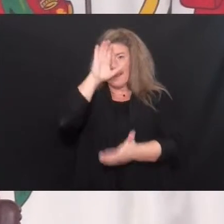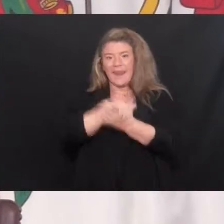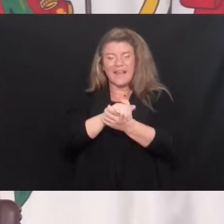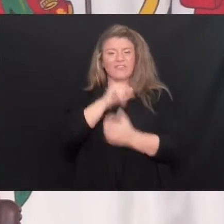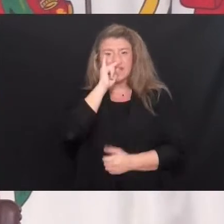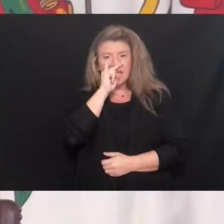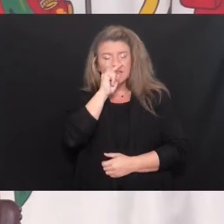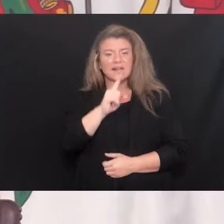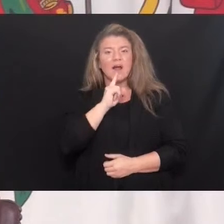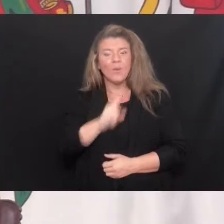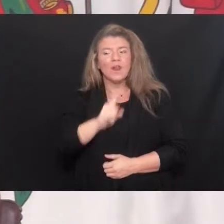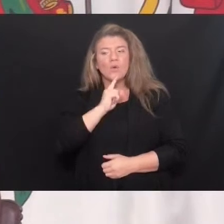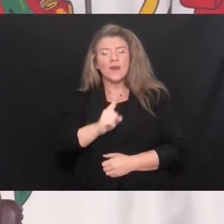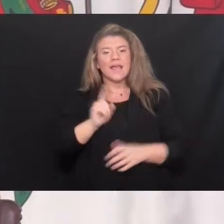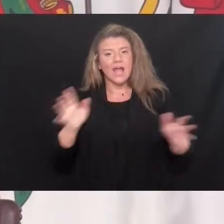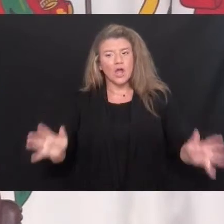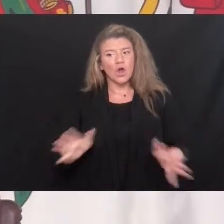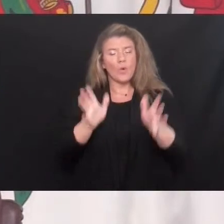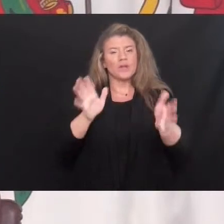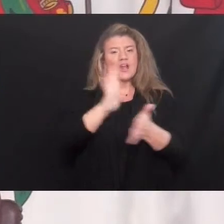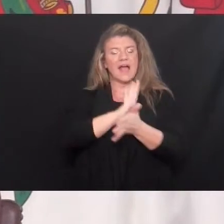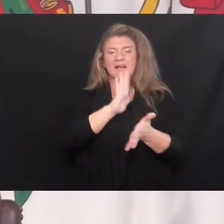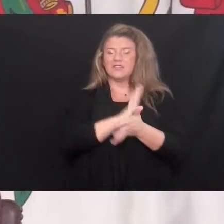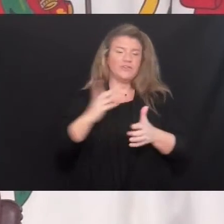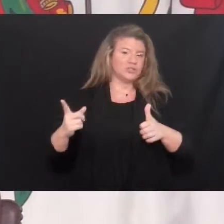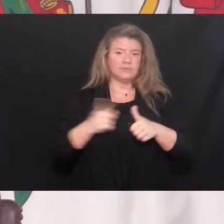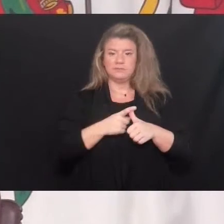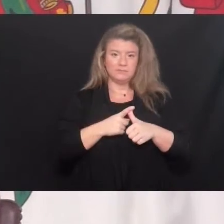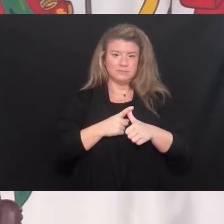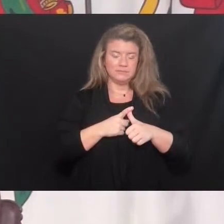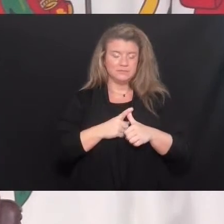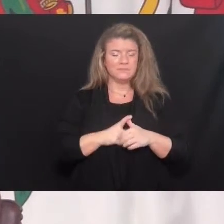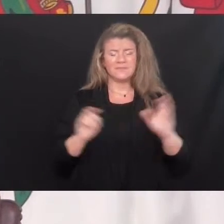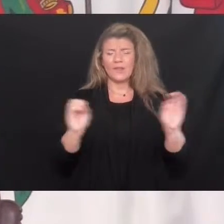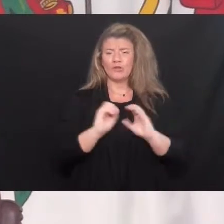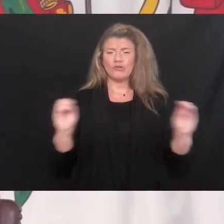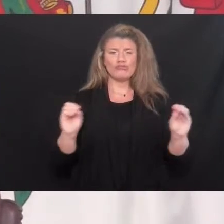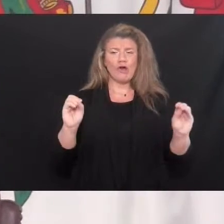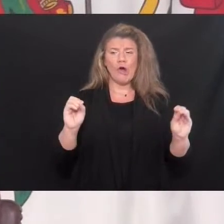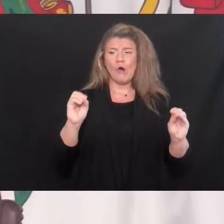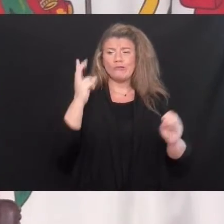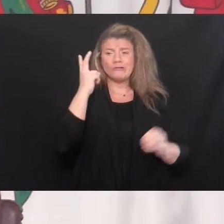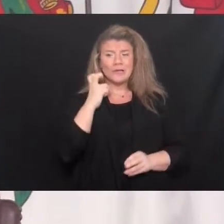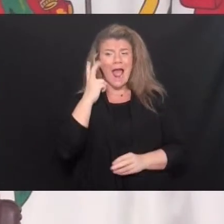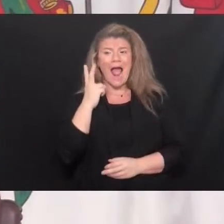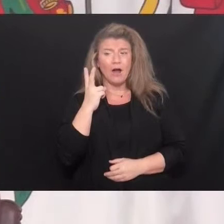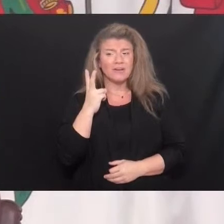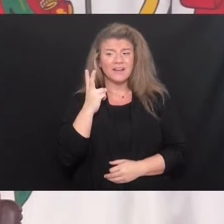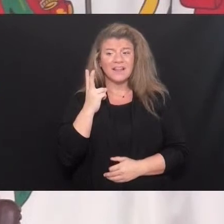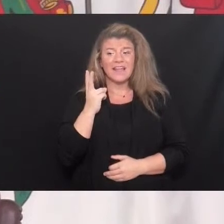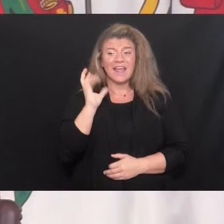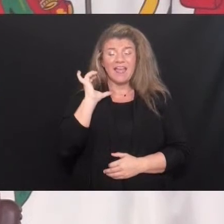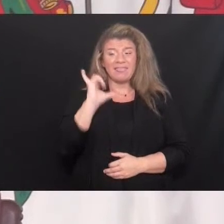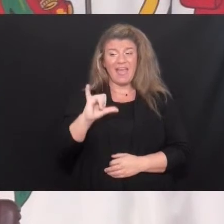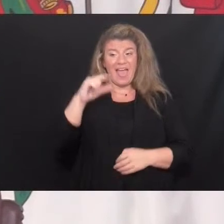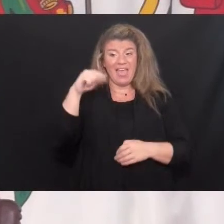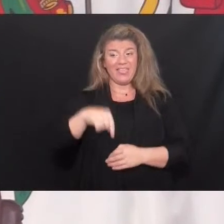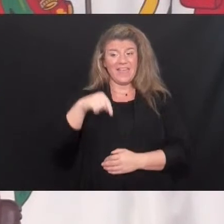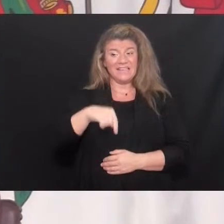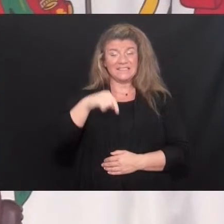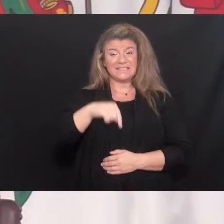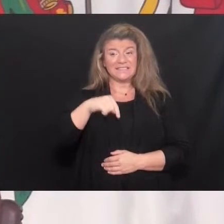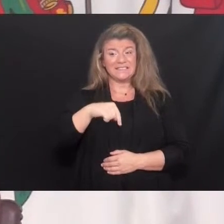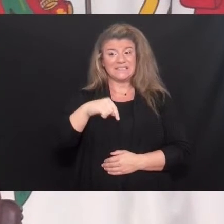really, really stress the academics first and foremost. There's no question whatsoever this is